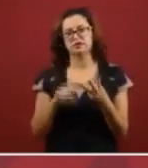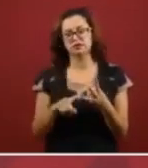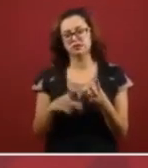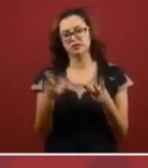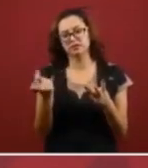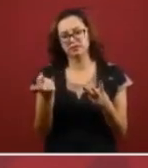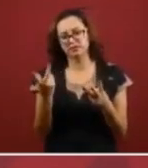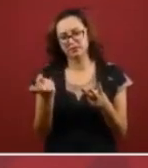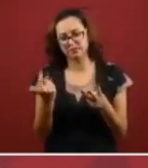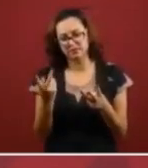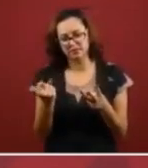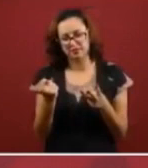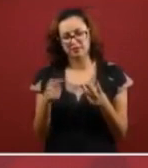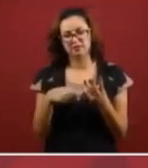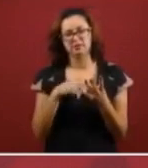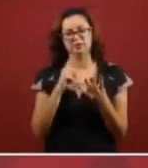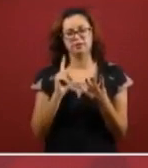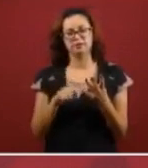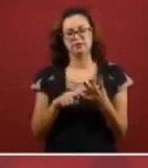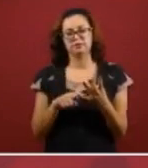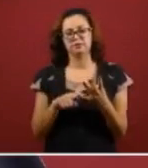stations,